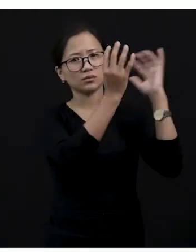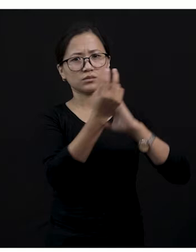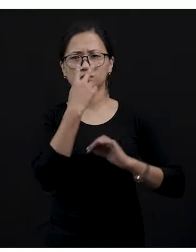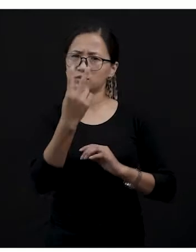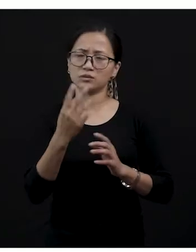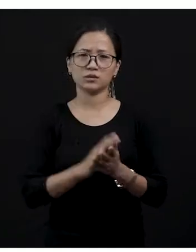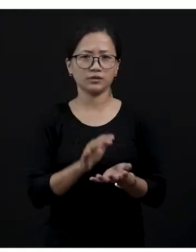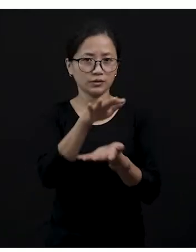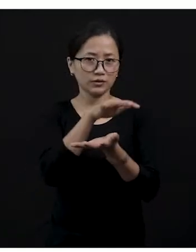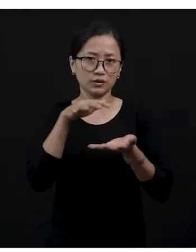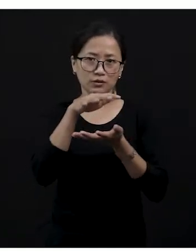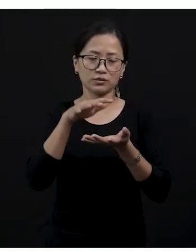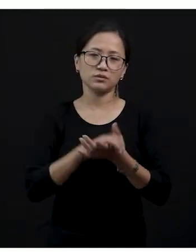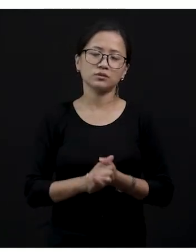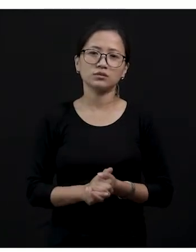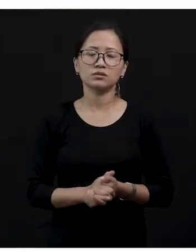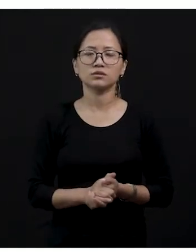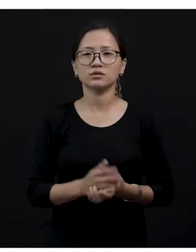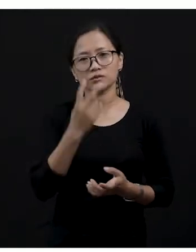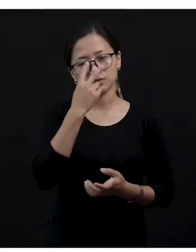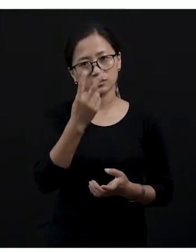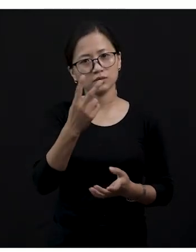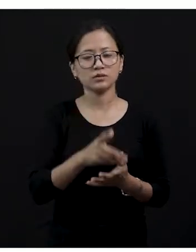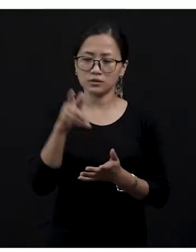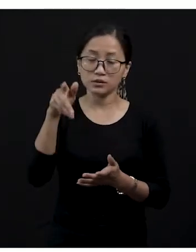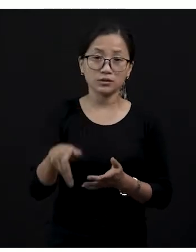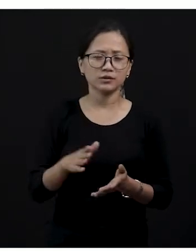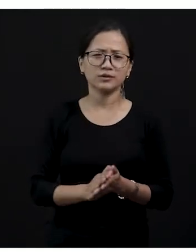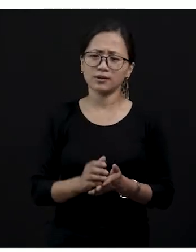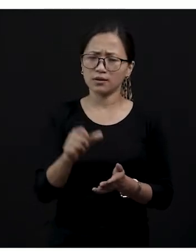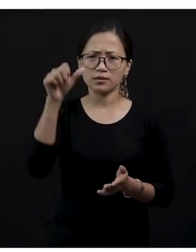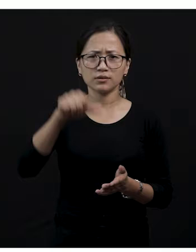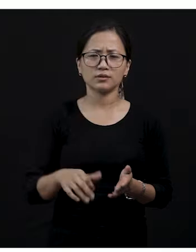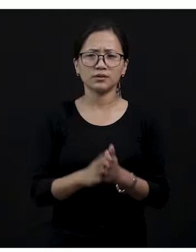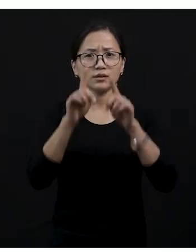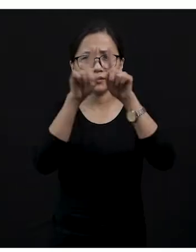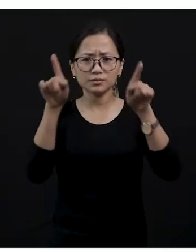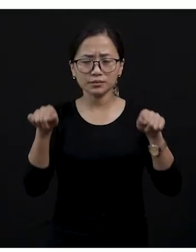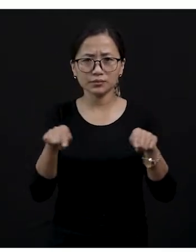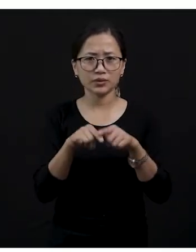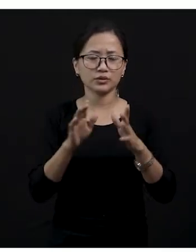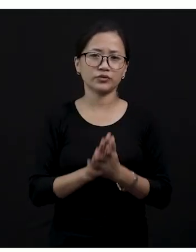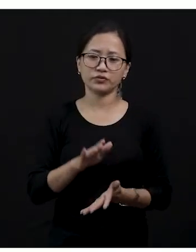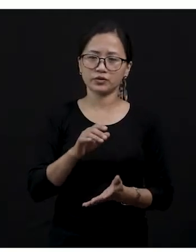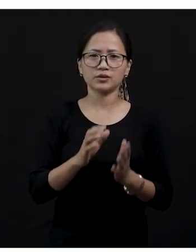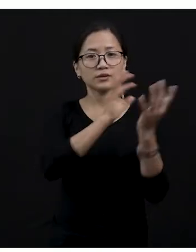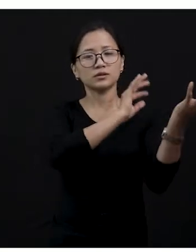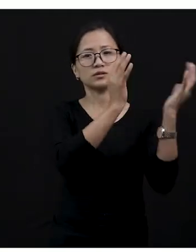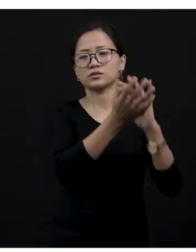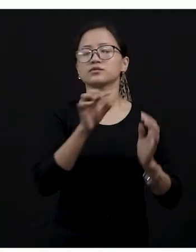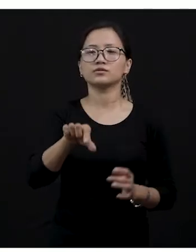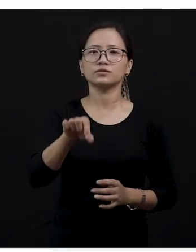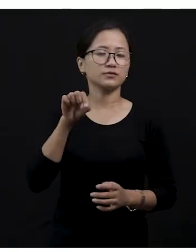outer space. Now, if you look at any image of the Earth, you will find the